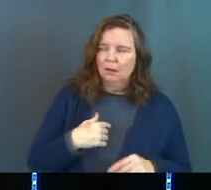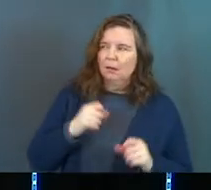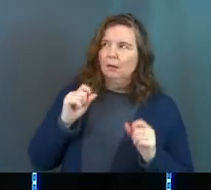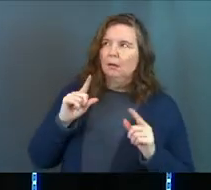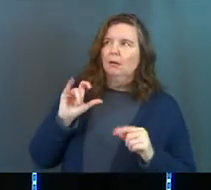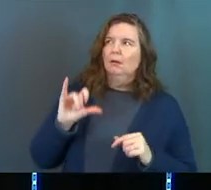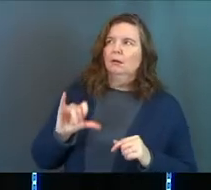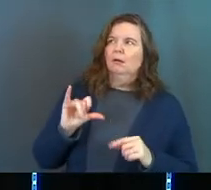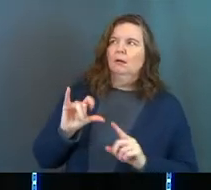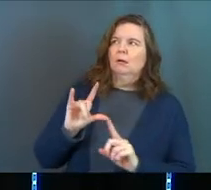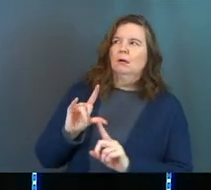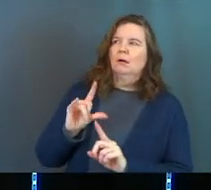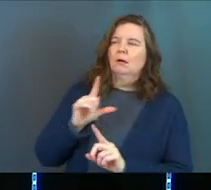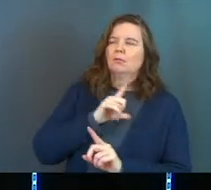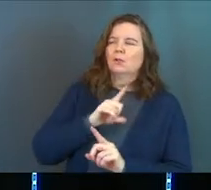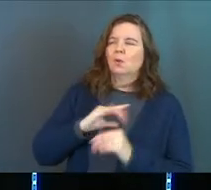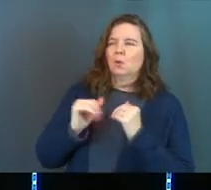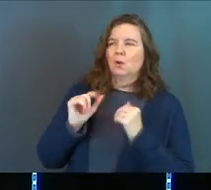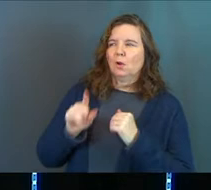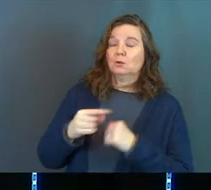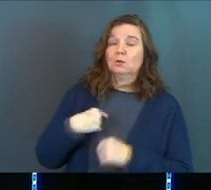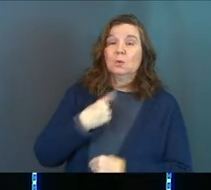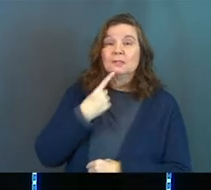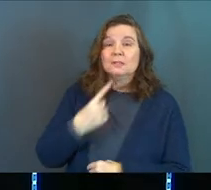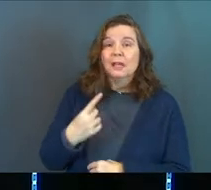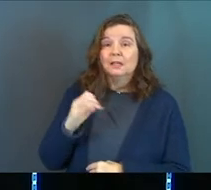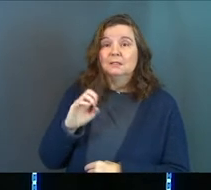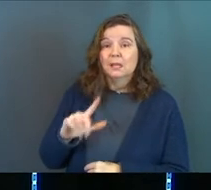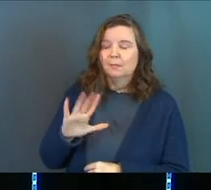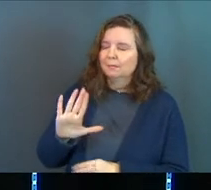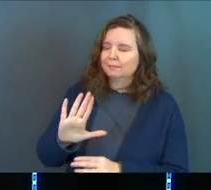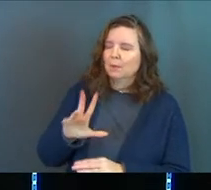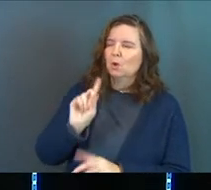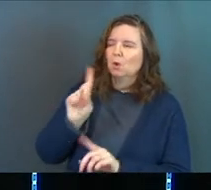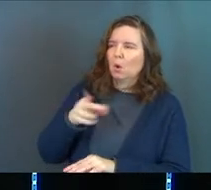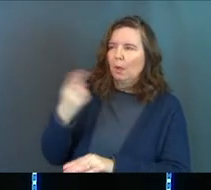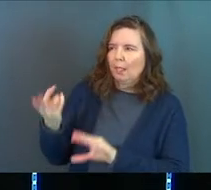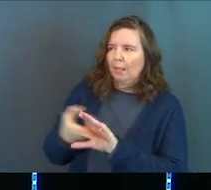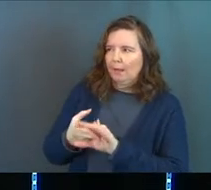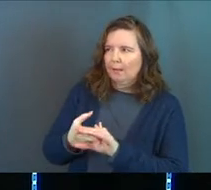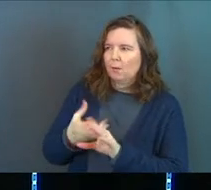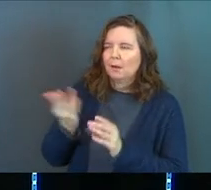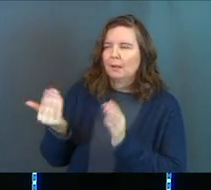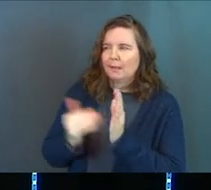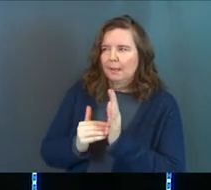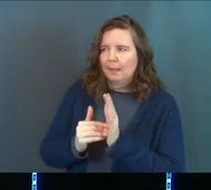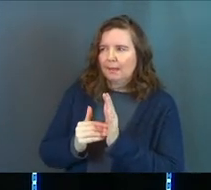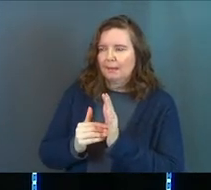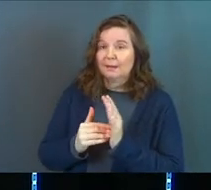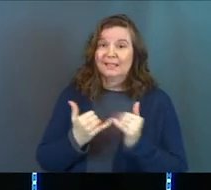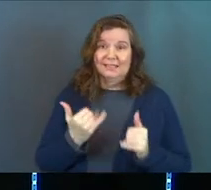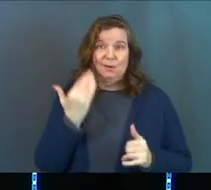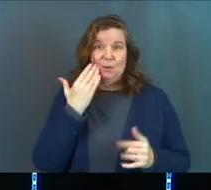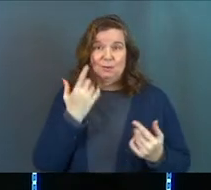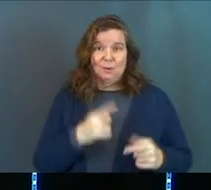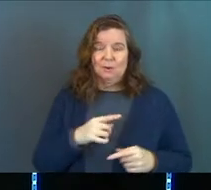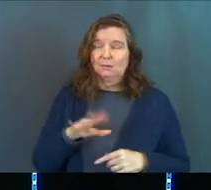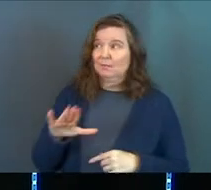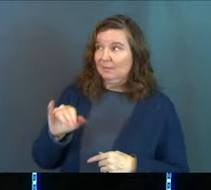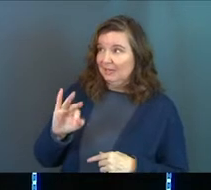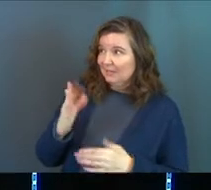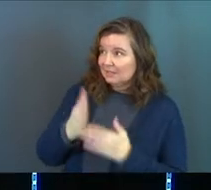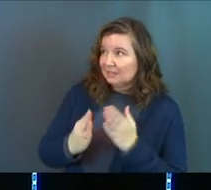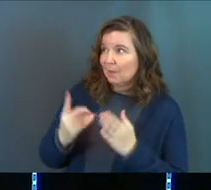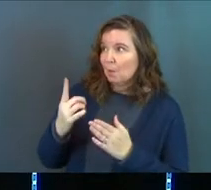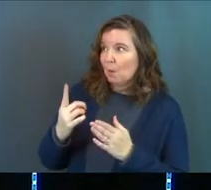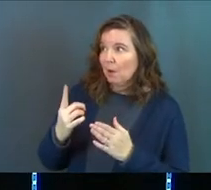Lord who was calling the boy. Verse 9. So he said to Samuel, go and lie down again, because now he knows what's going on. And if someone,